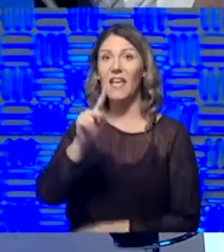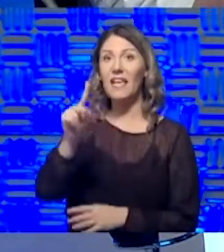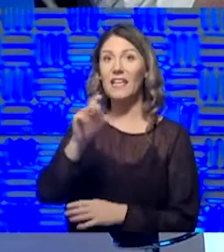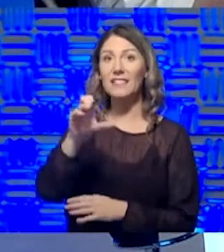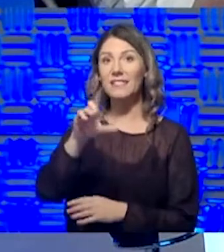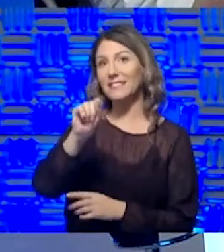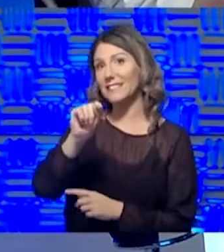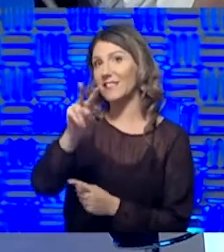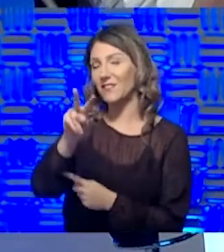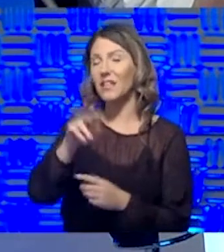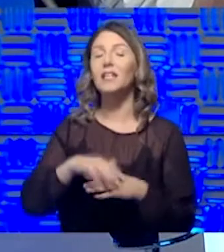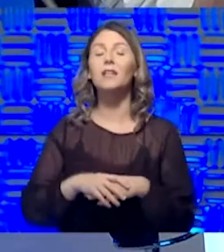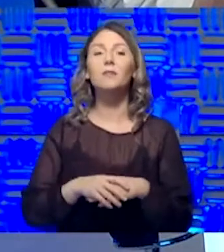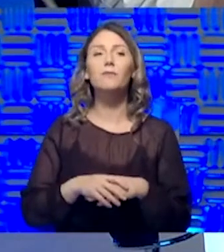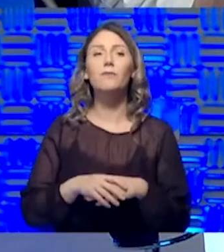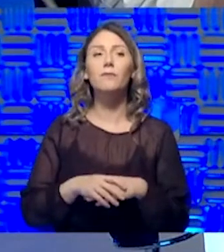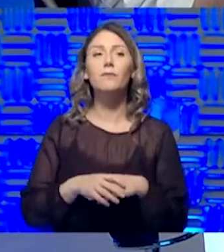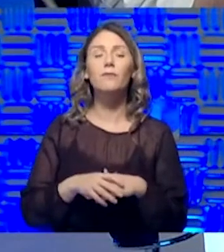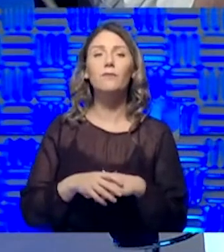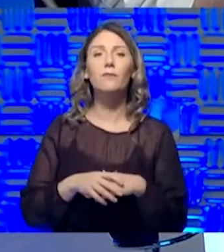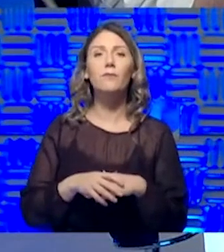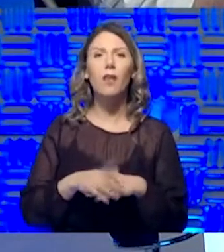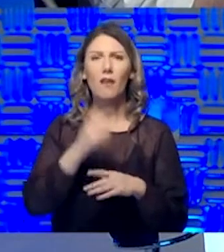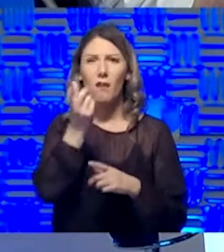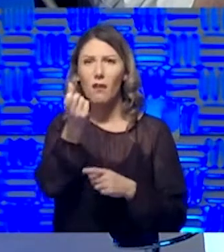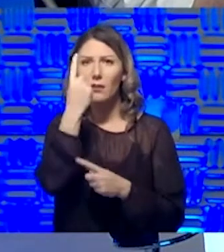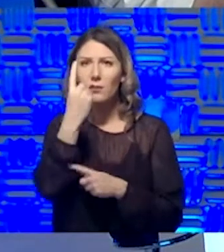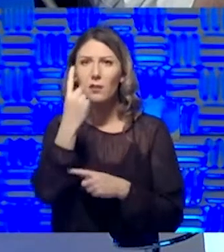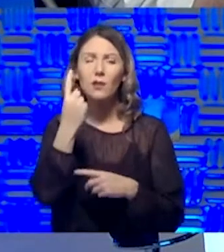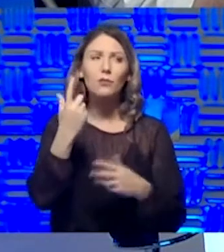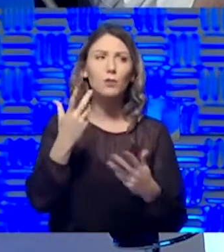morning. I understand that there's been almost an